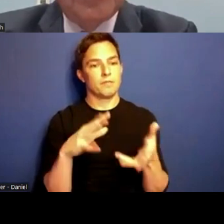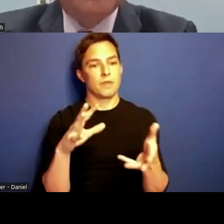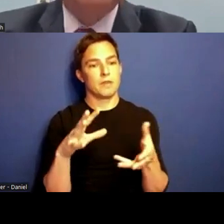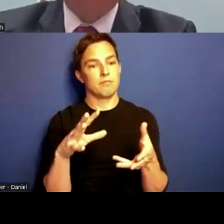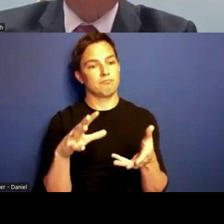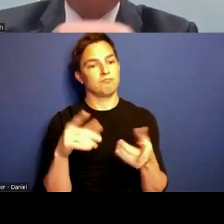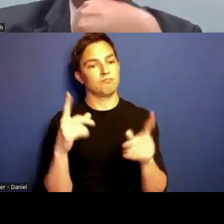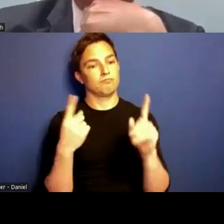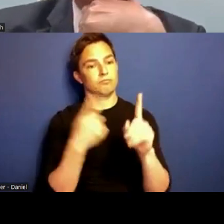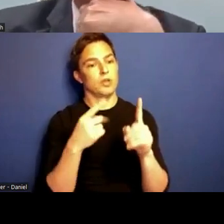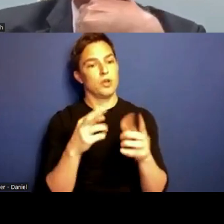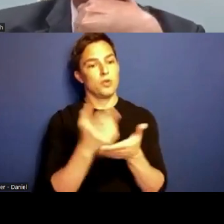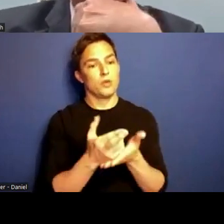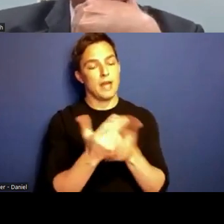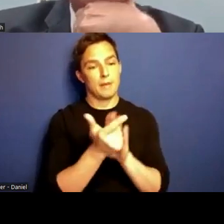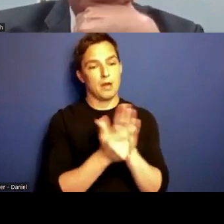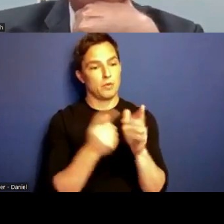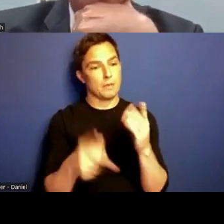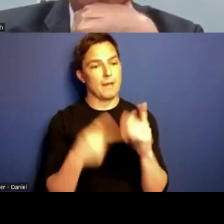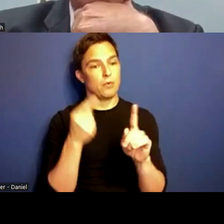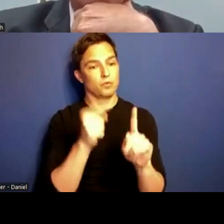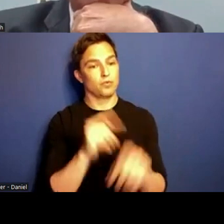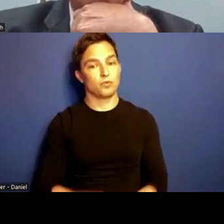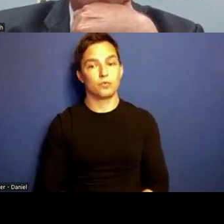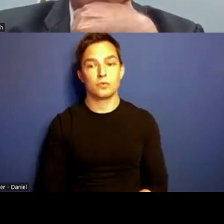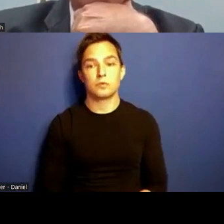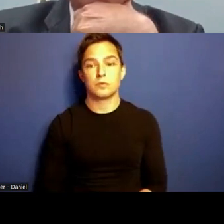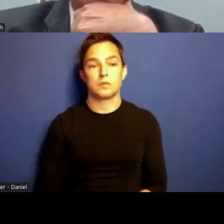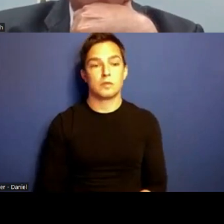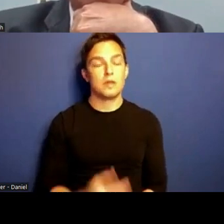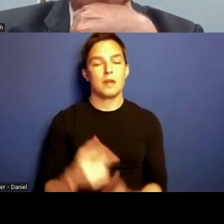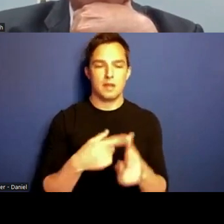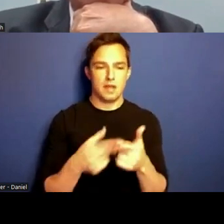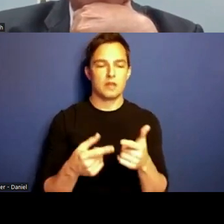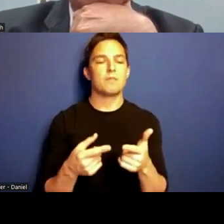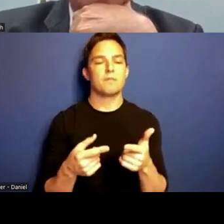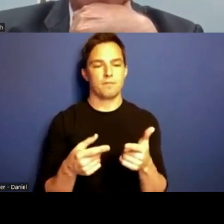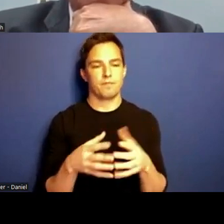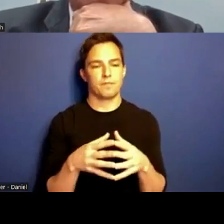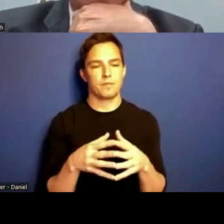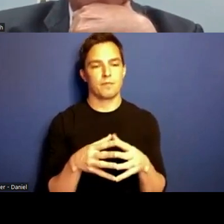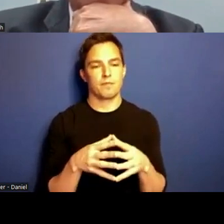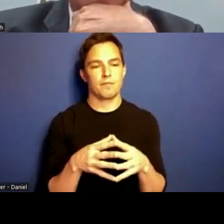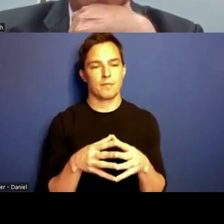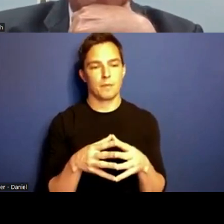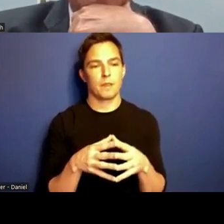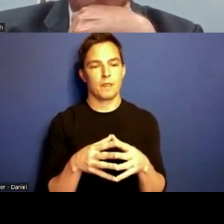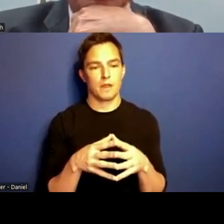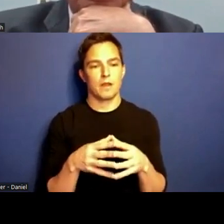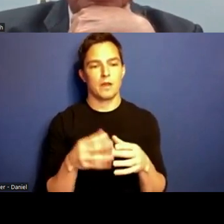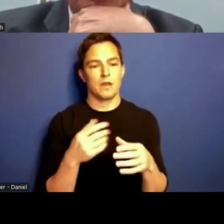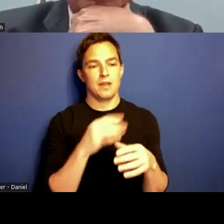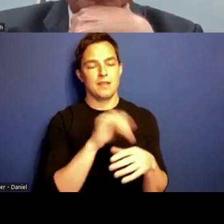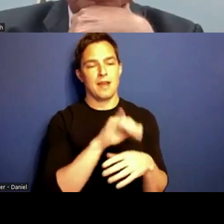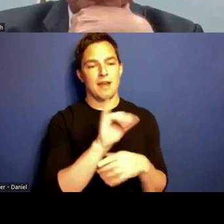what the Rehab Act was all about, right? And then we go on and we have used that